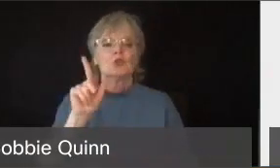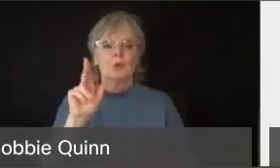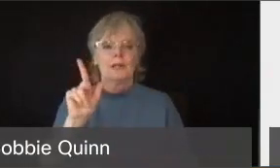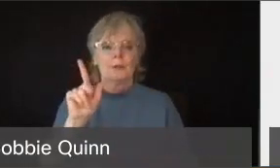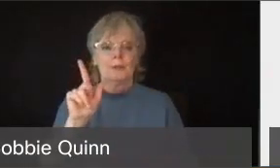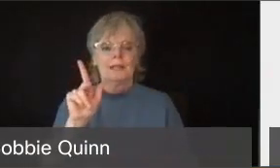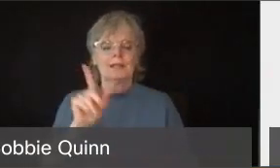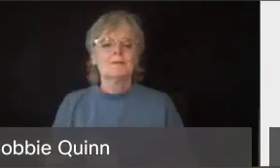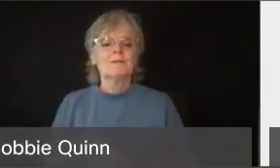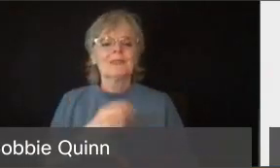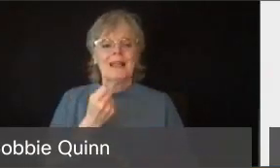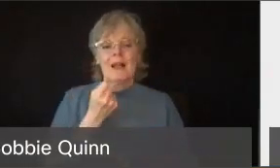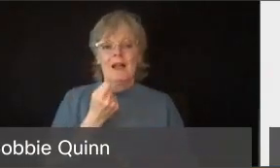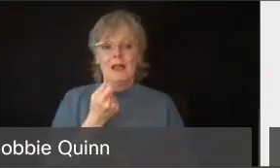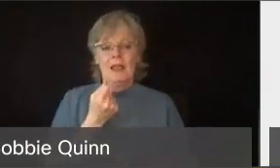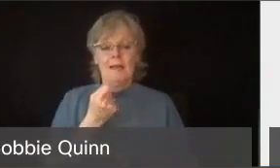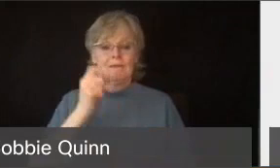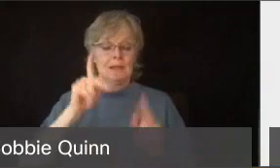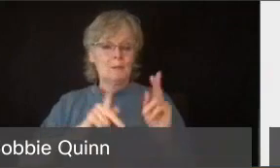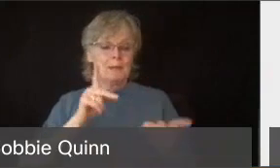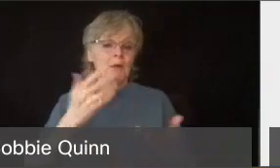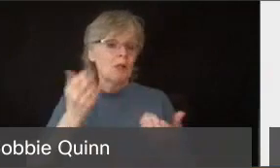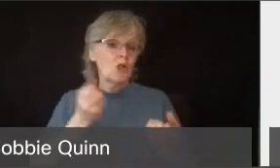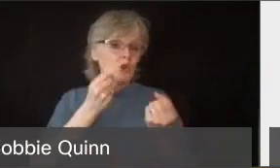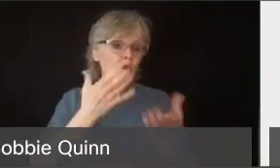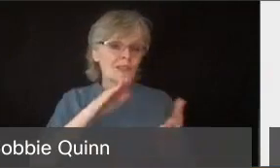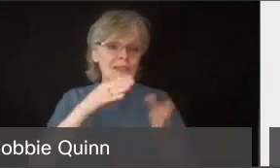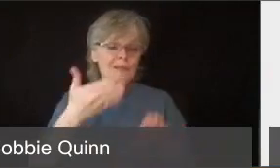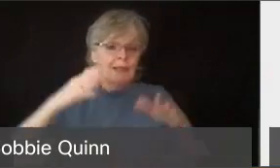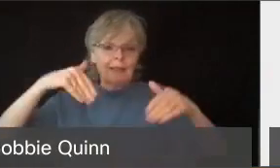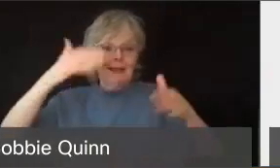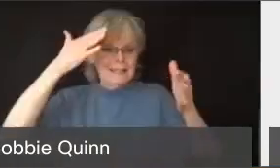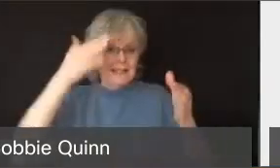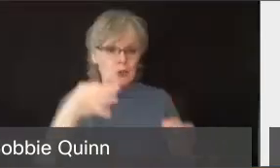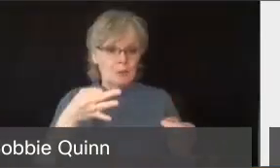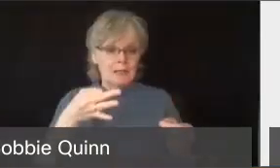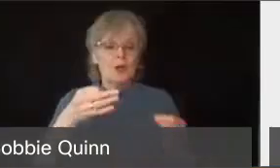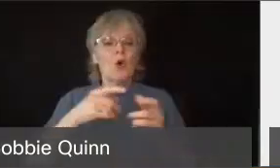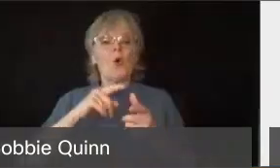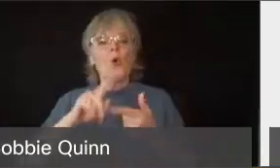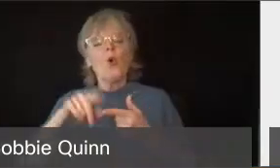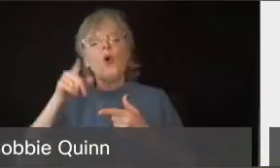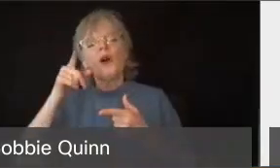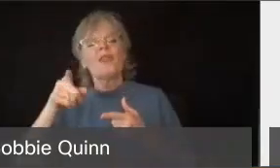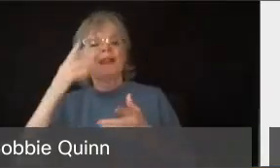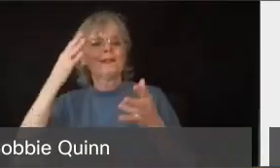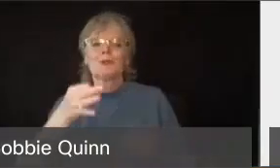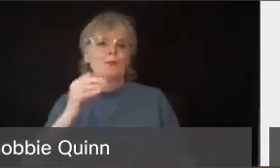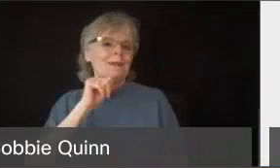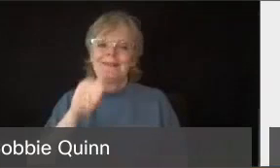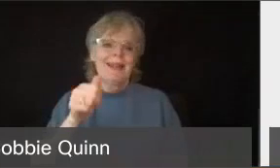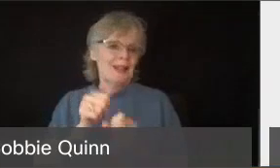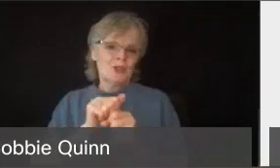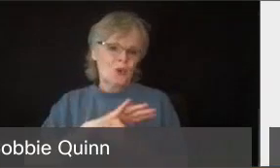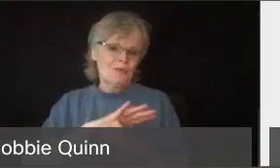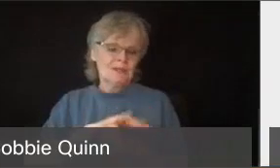there are 11 who either the cause of death has not yet been determined or it was determined not to be COVID. In